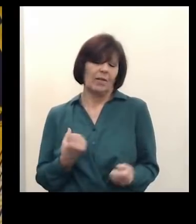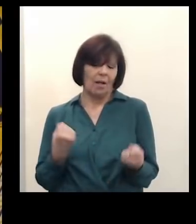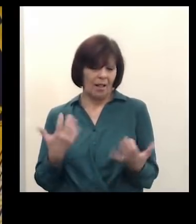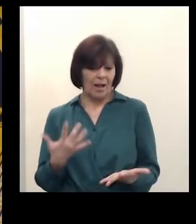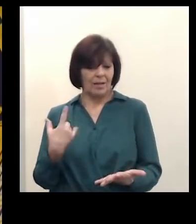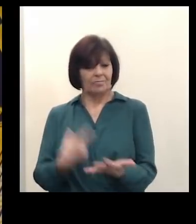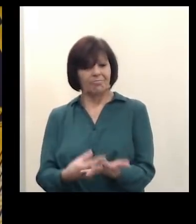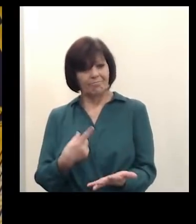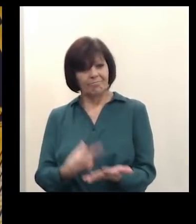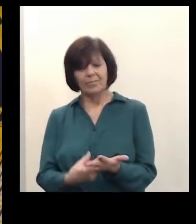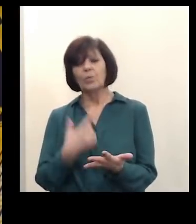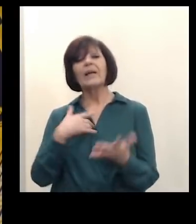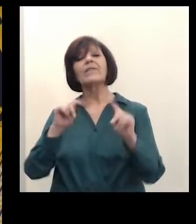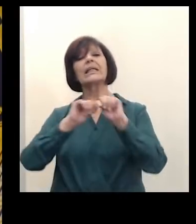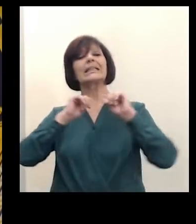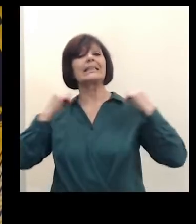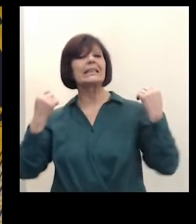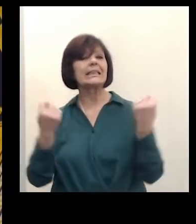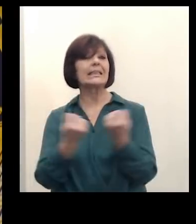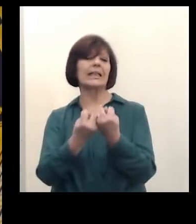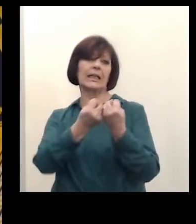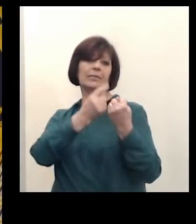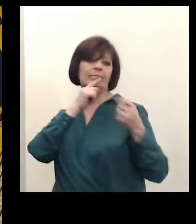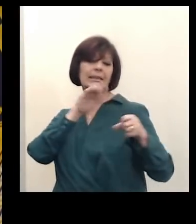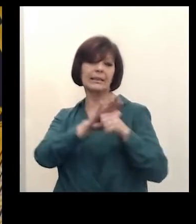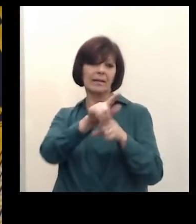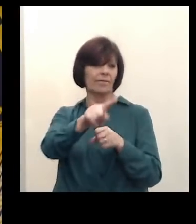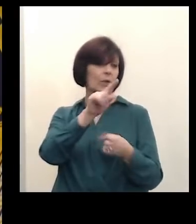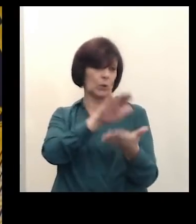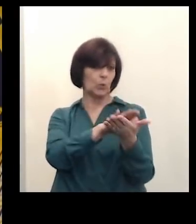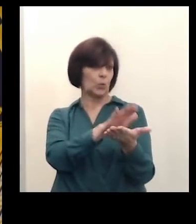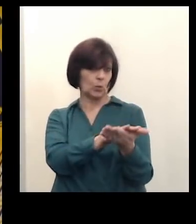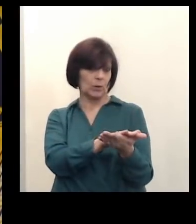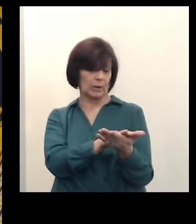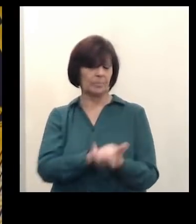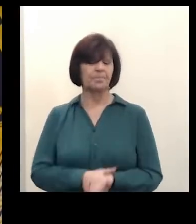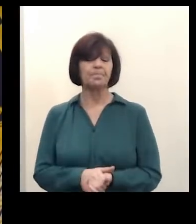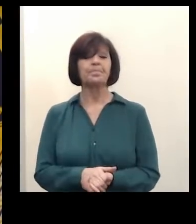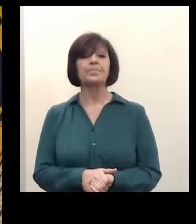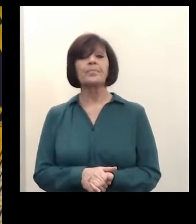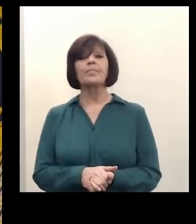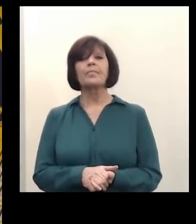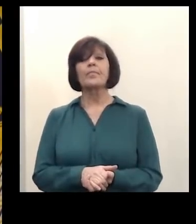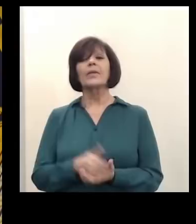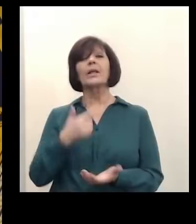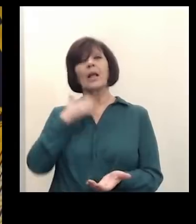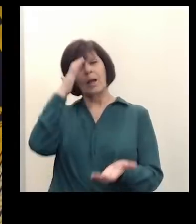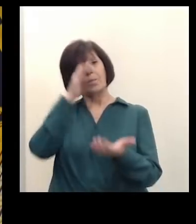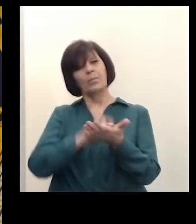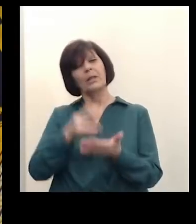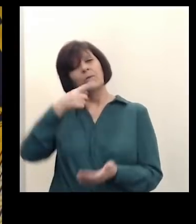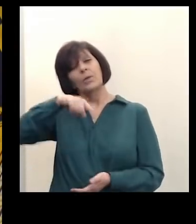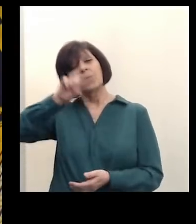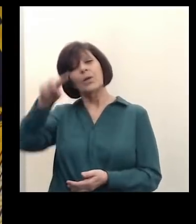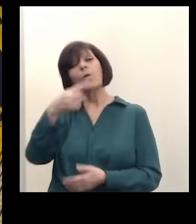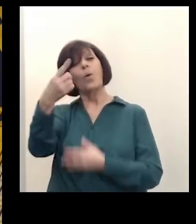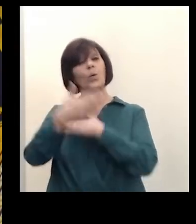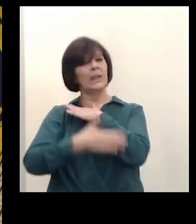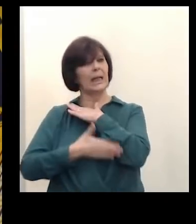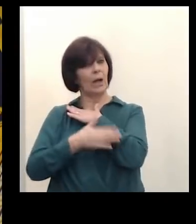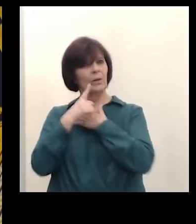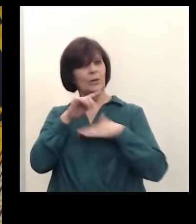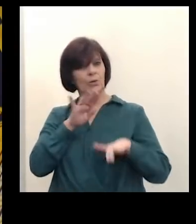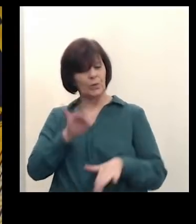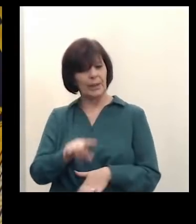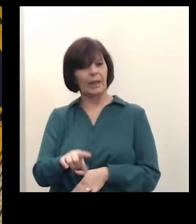entire team dedicated to the schools in the Erie County Department of Health epidemiological staff. I believe we're the only upstate county to do that. We have a school